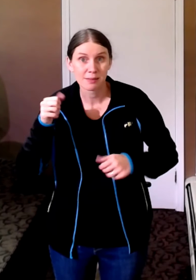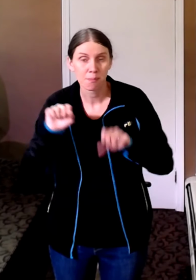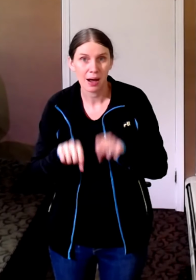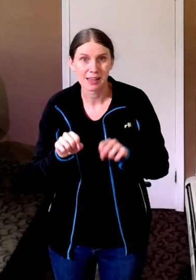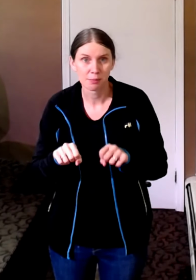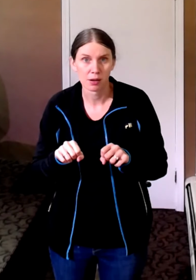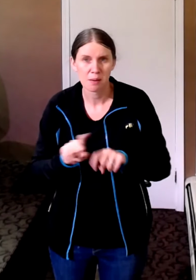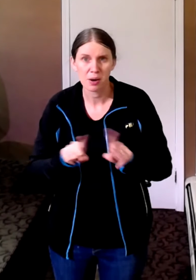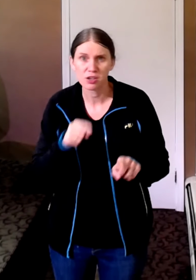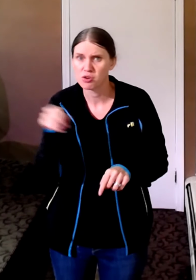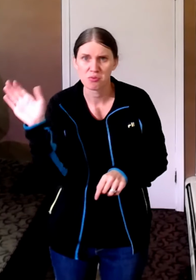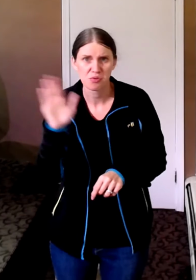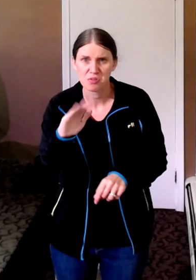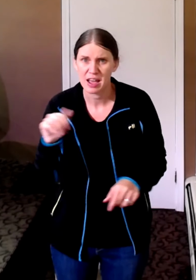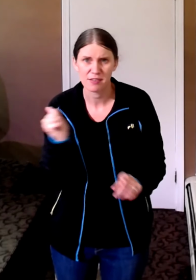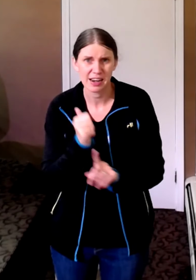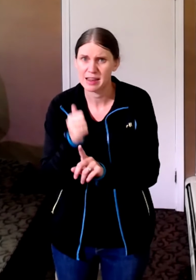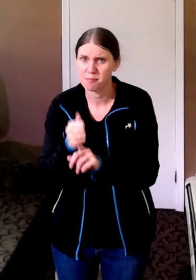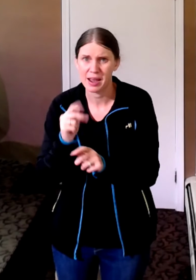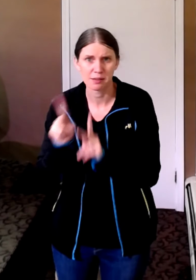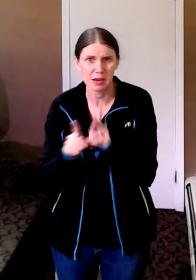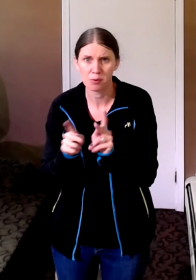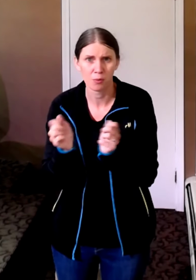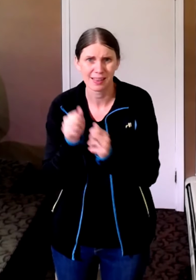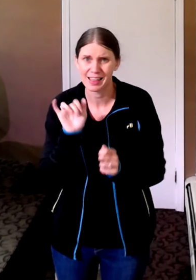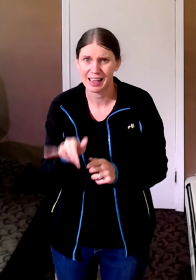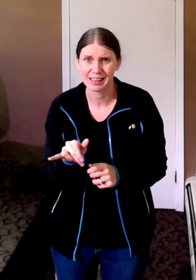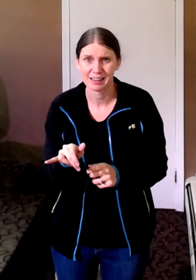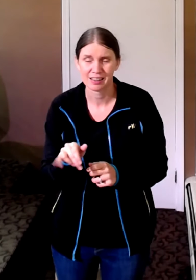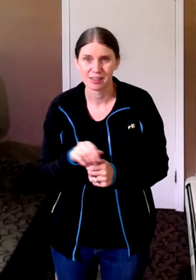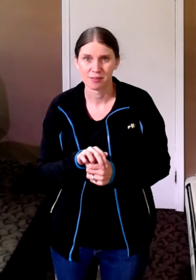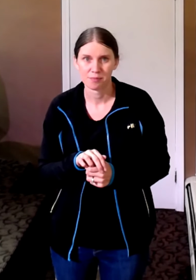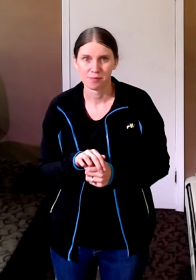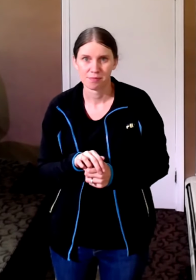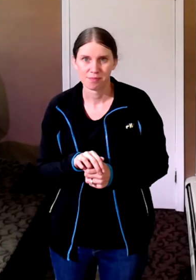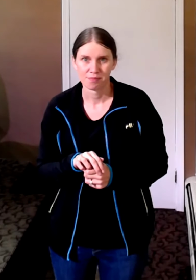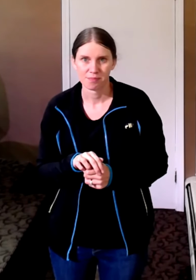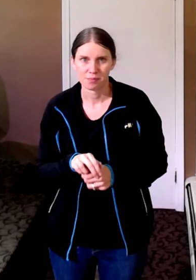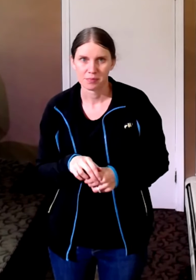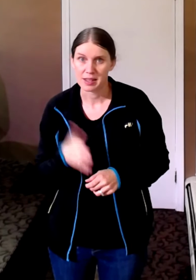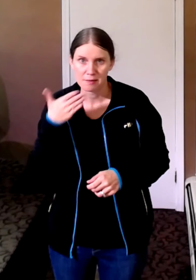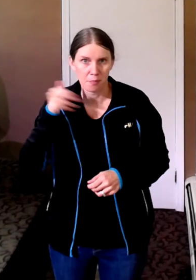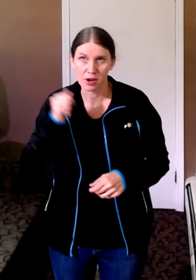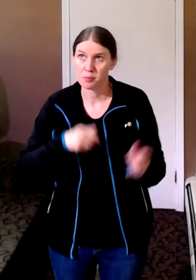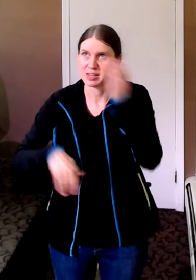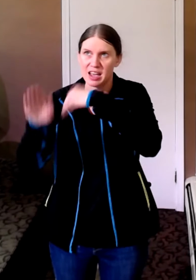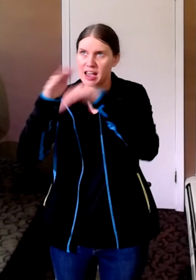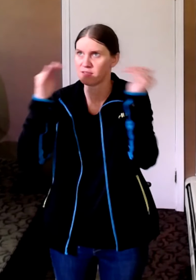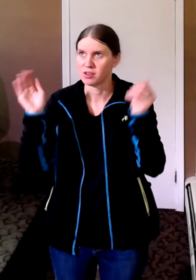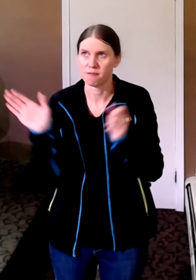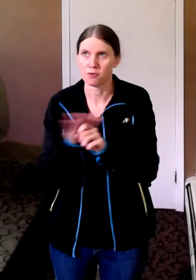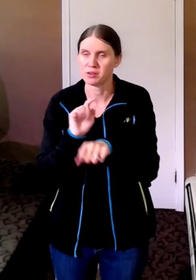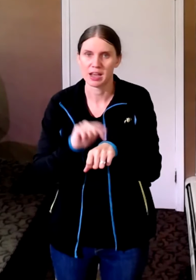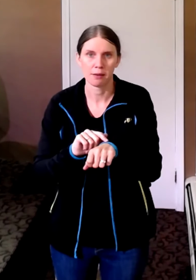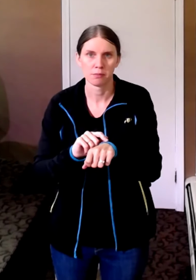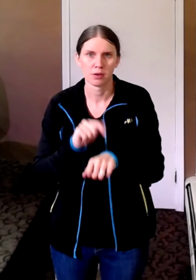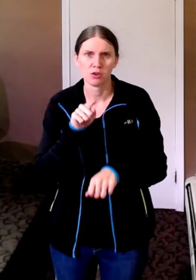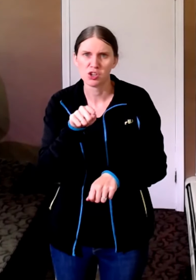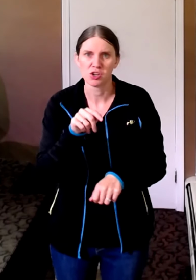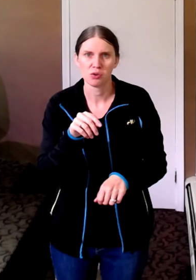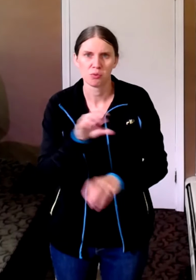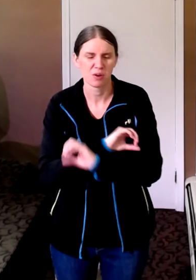anybody ever lived, but you never impact another person with it? You may as well have been in heaven the whole time, because